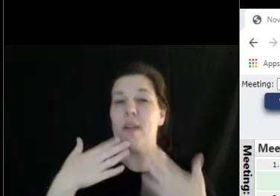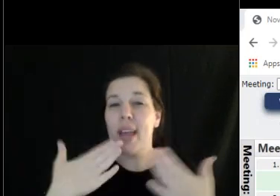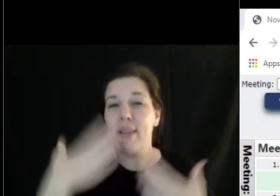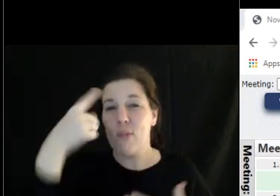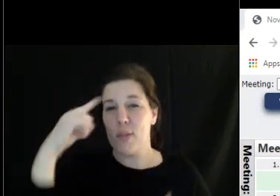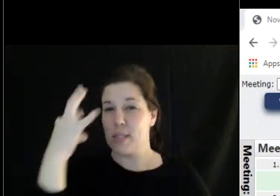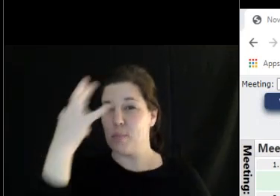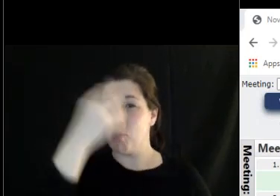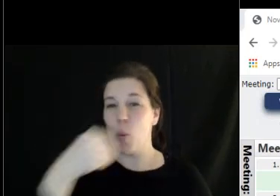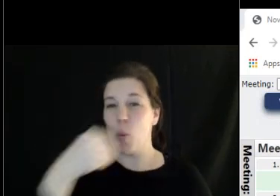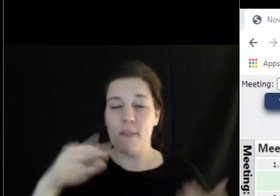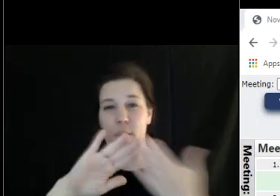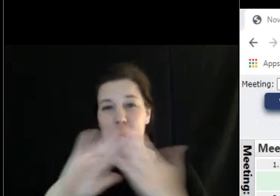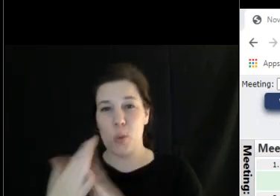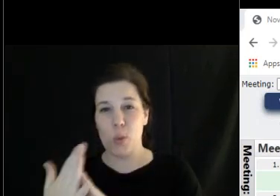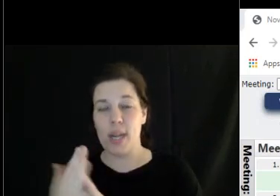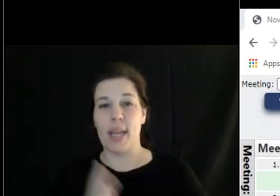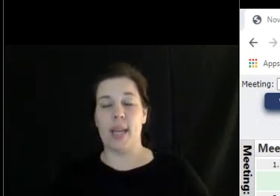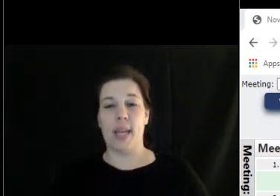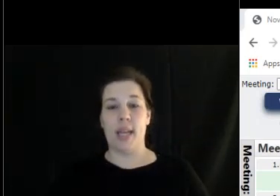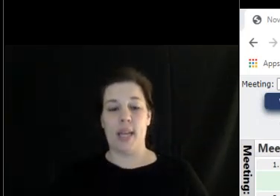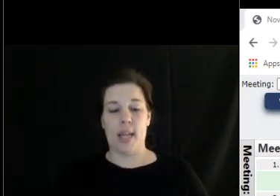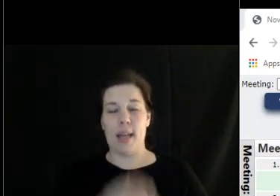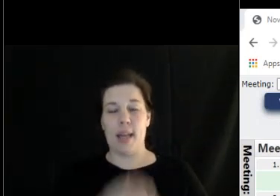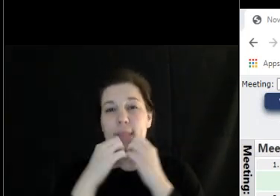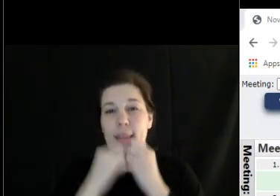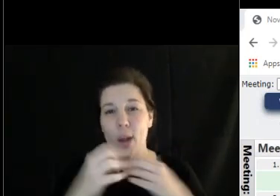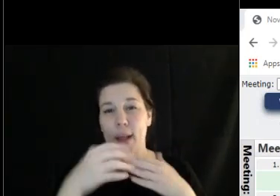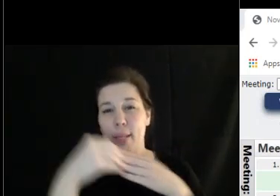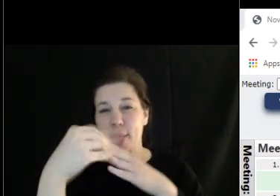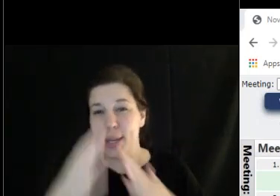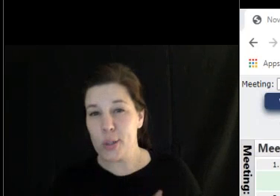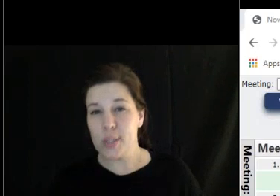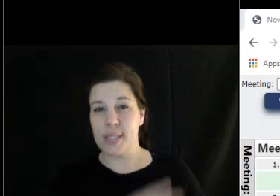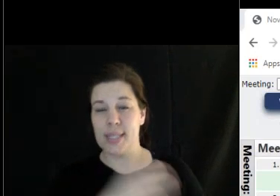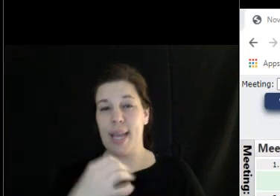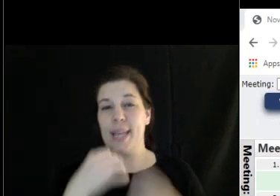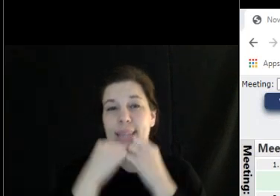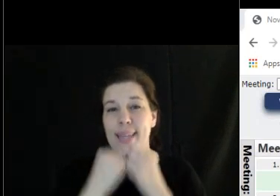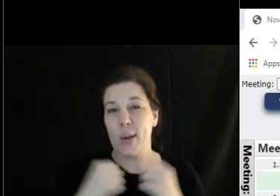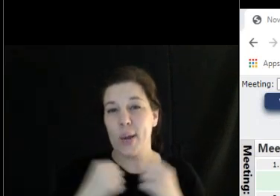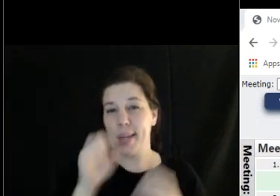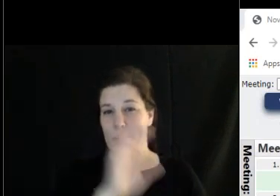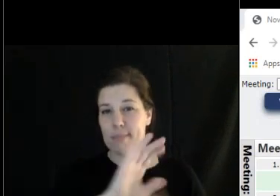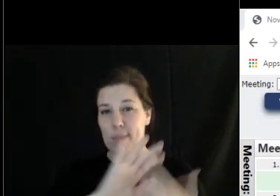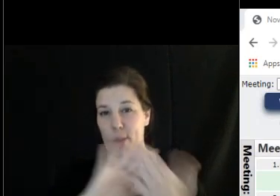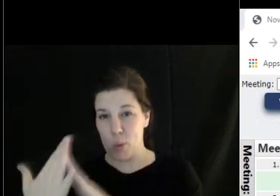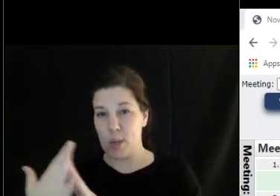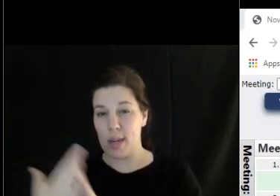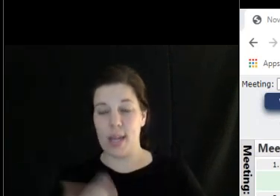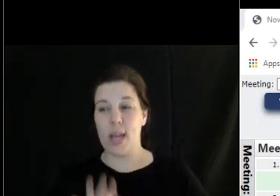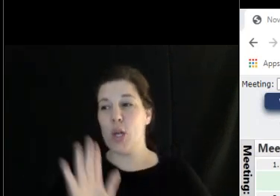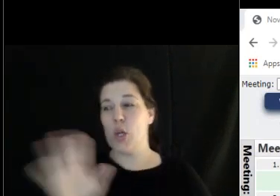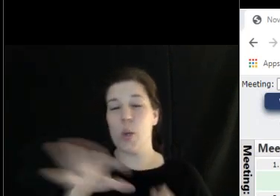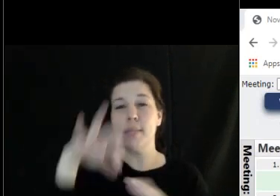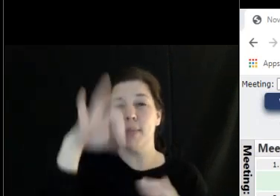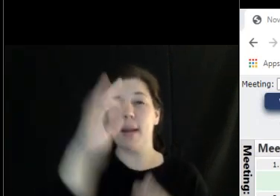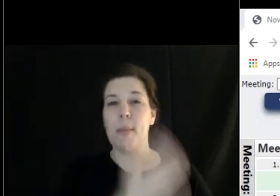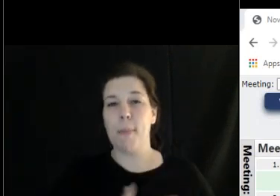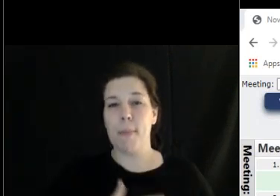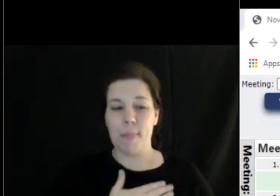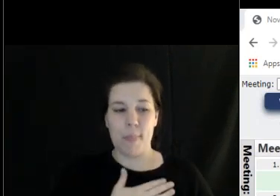beautiful community, the caring leadership and caring community. May your spirit hover over this space